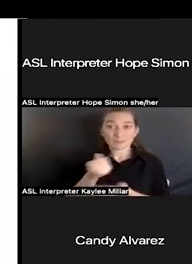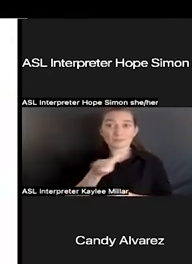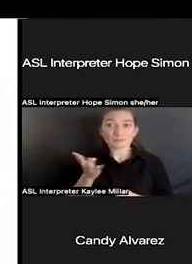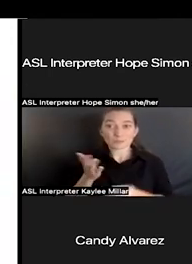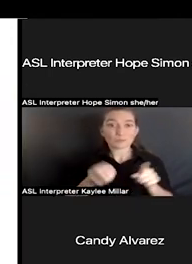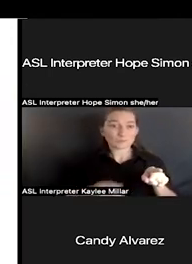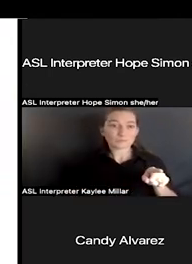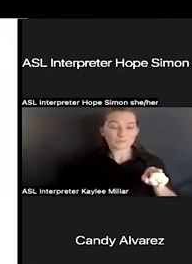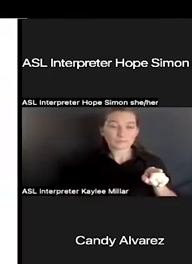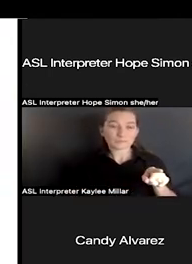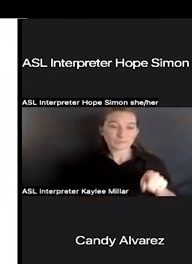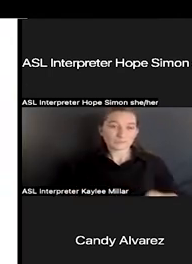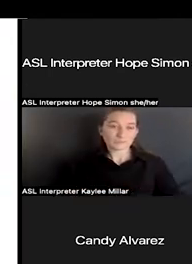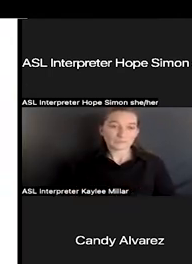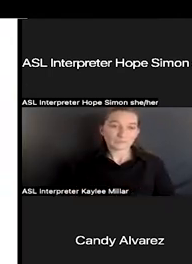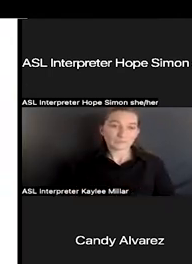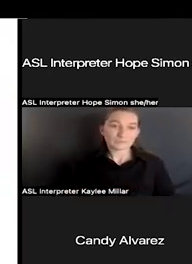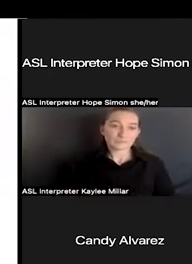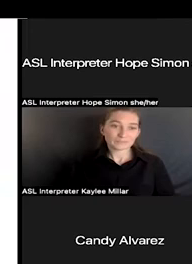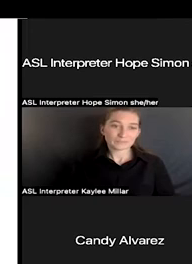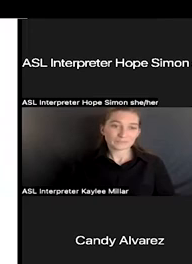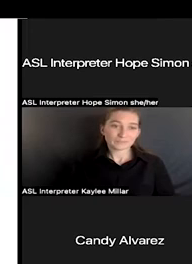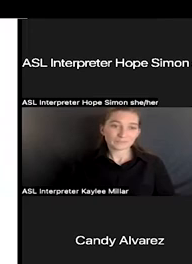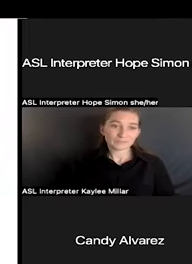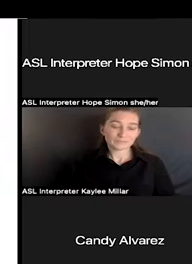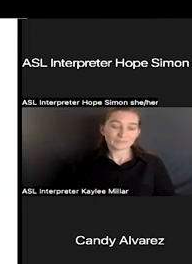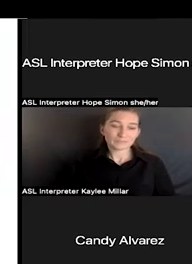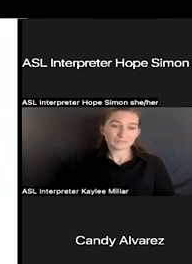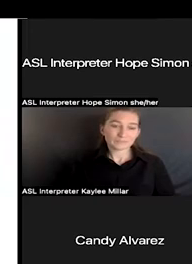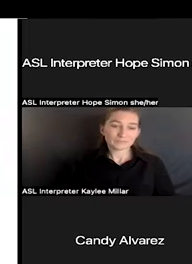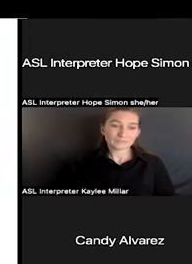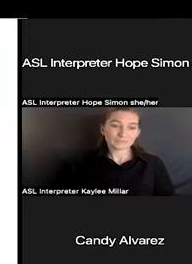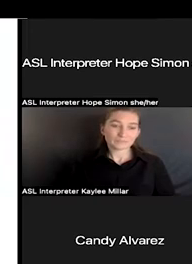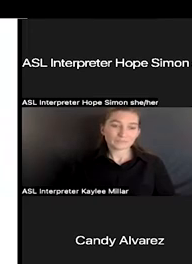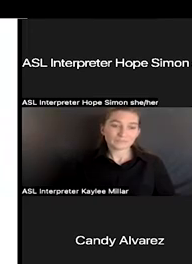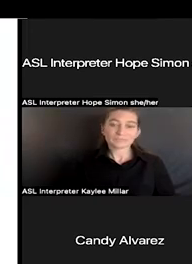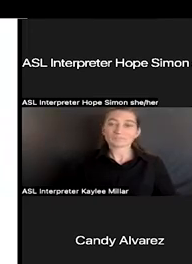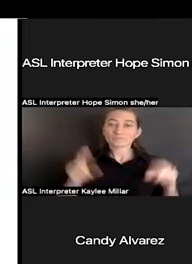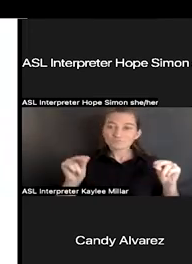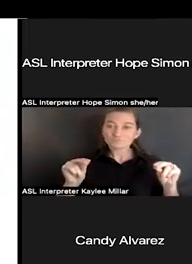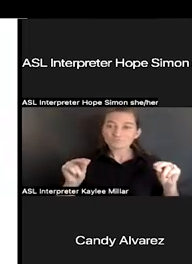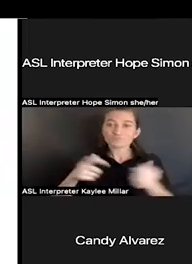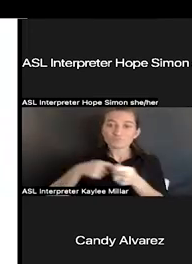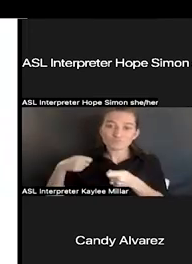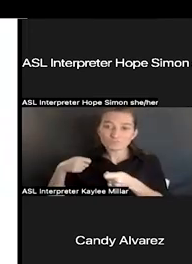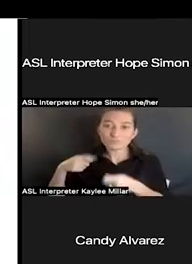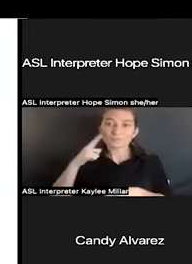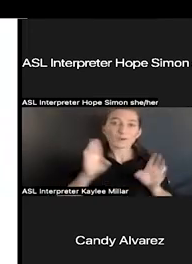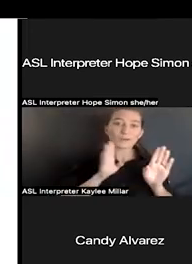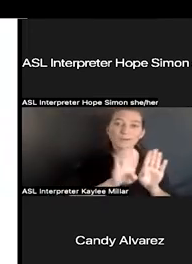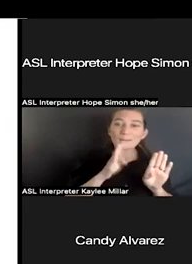cabinets, a microwave, and a refrigerator in the break room. All of these very important to not